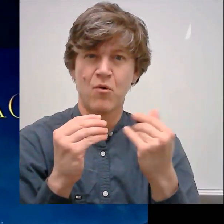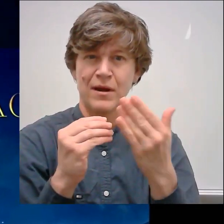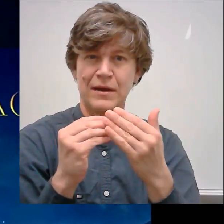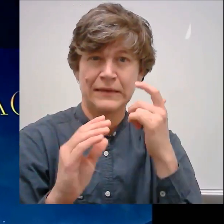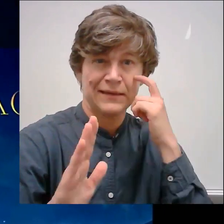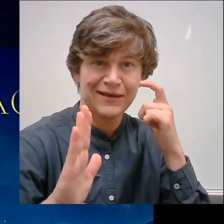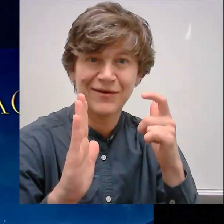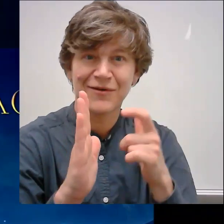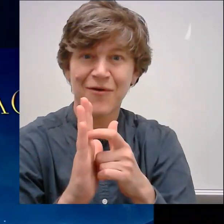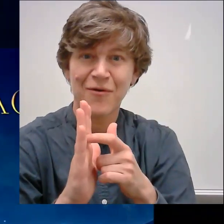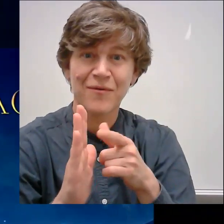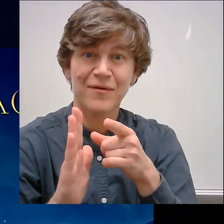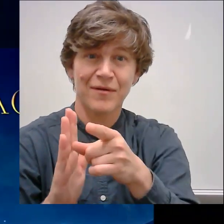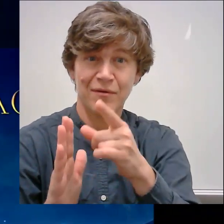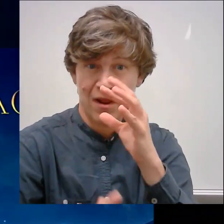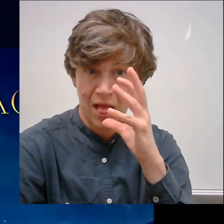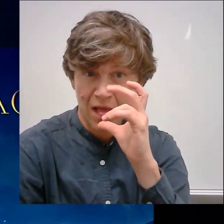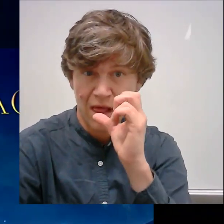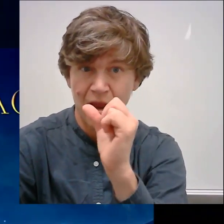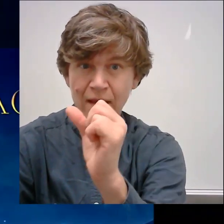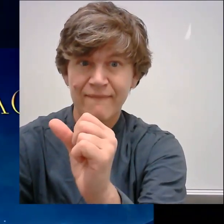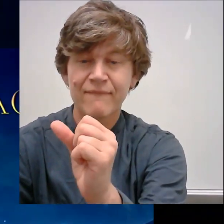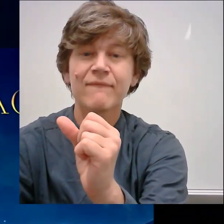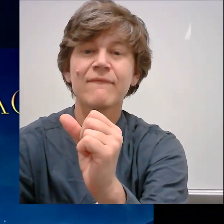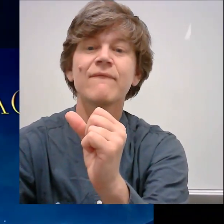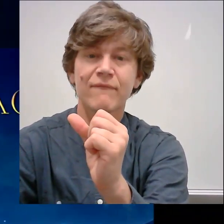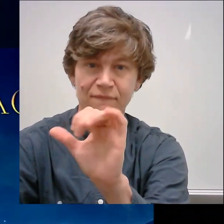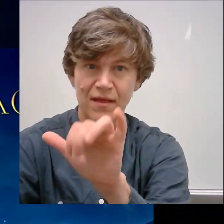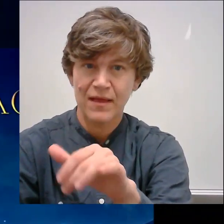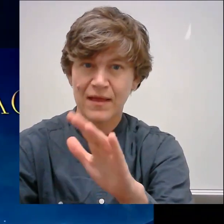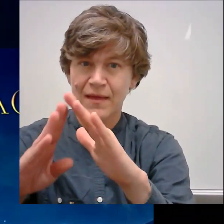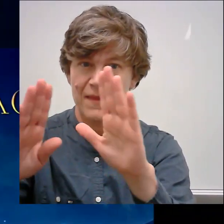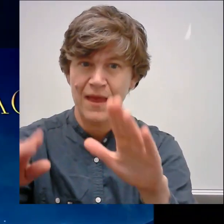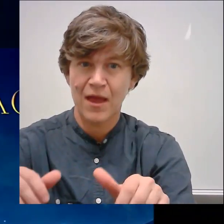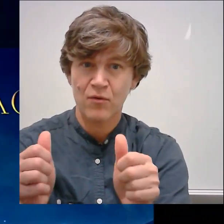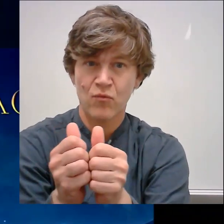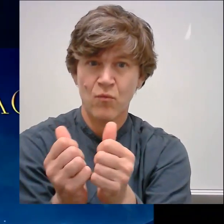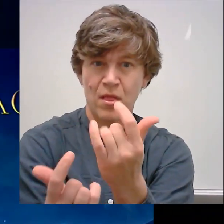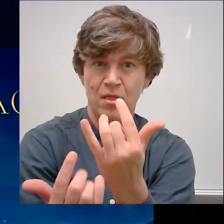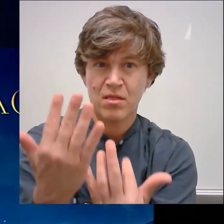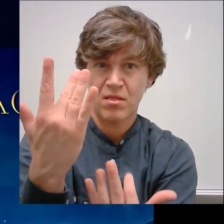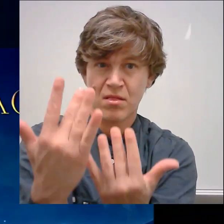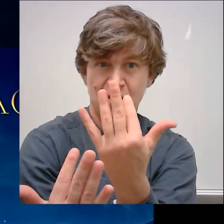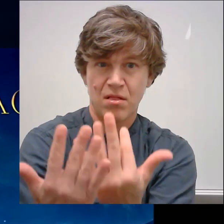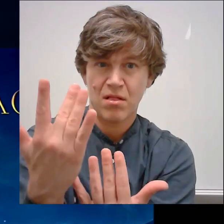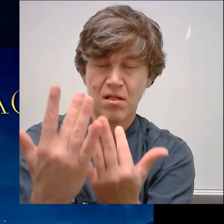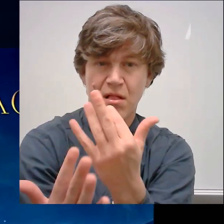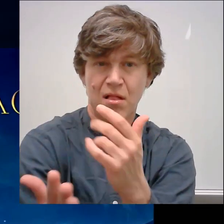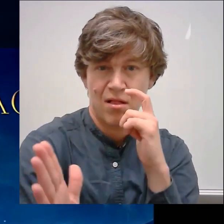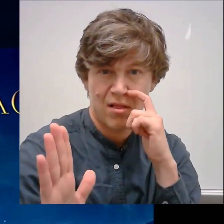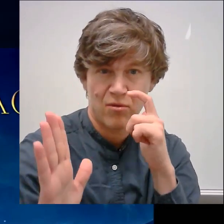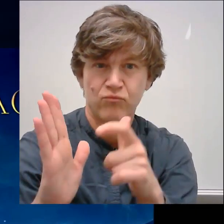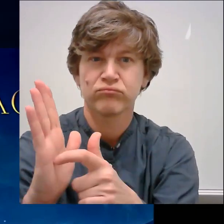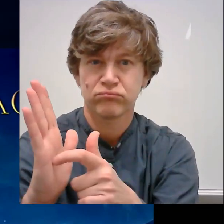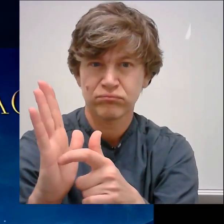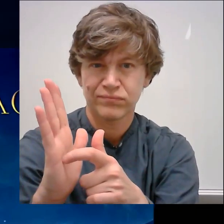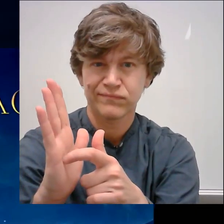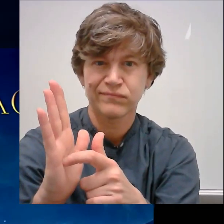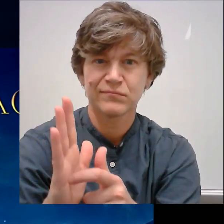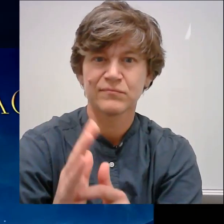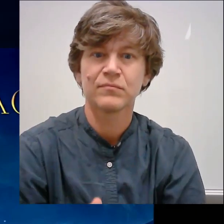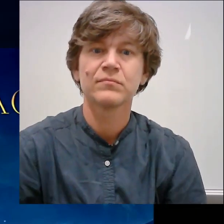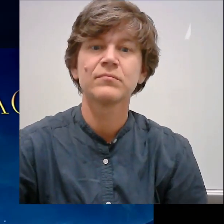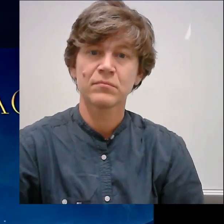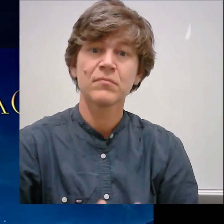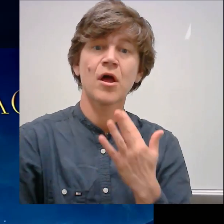or home and hearth symbol of three small pieces of orange and yellow in the house below. Notice